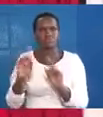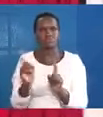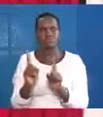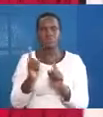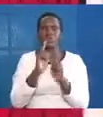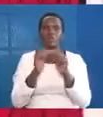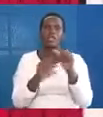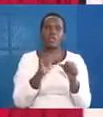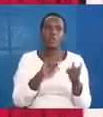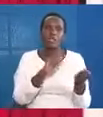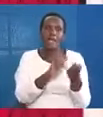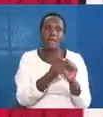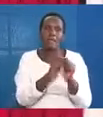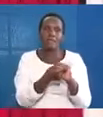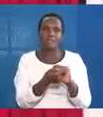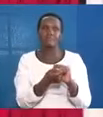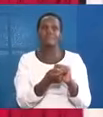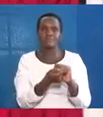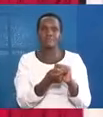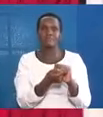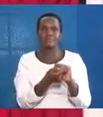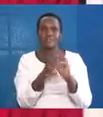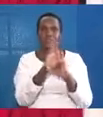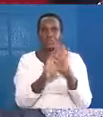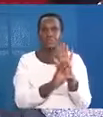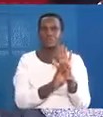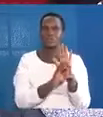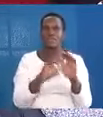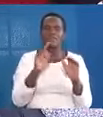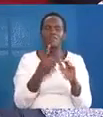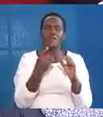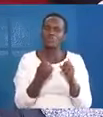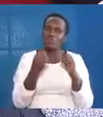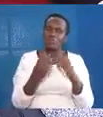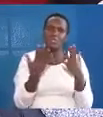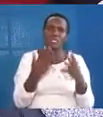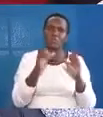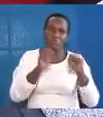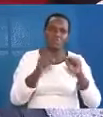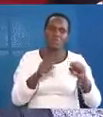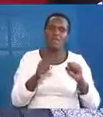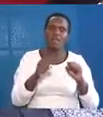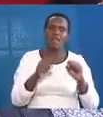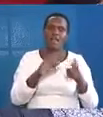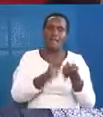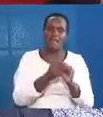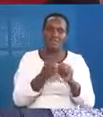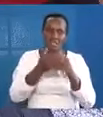a constitution, the first of many possible amendments that will